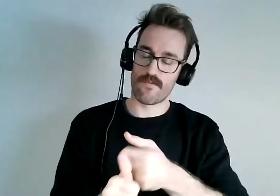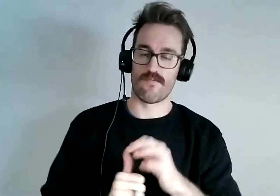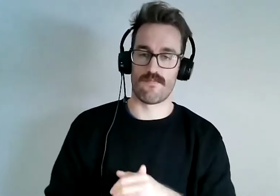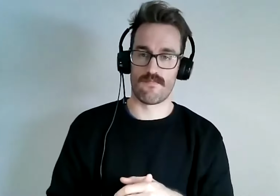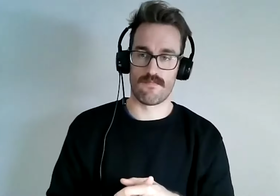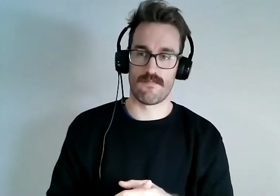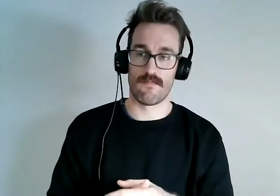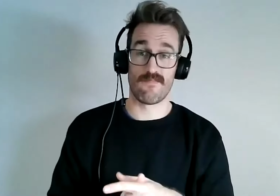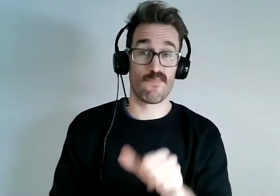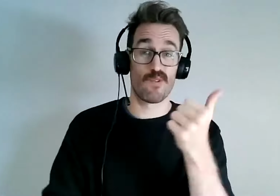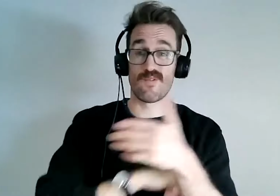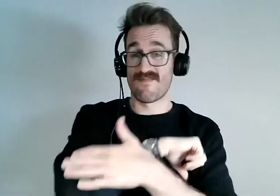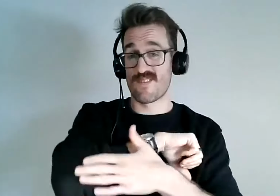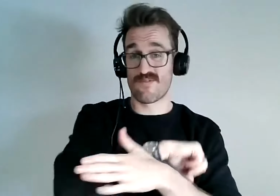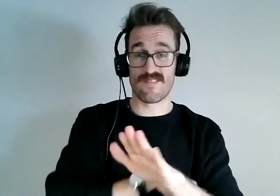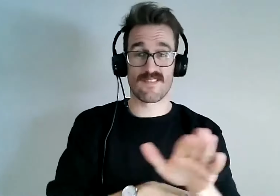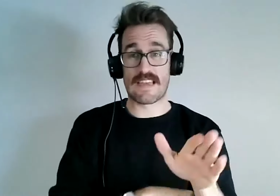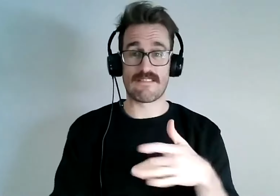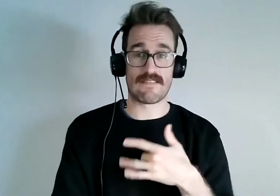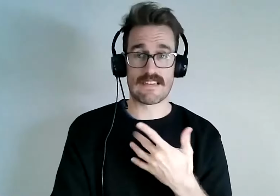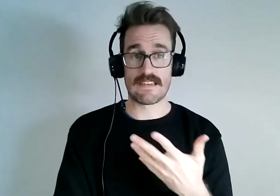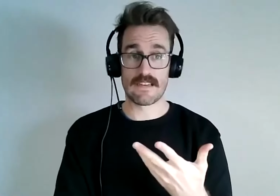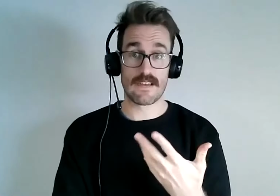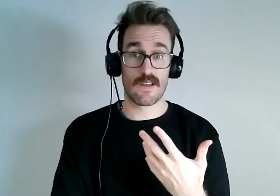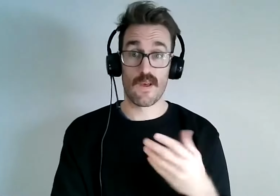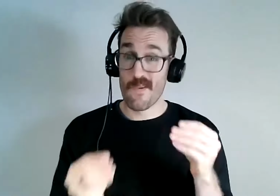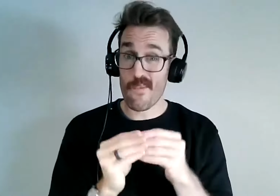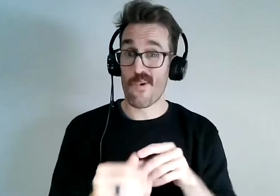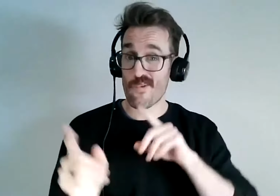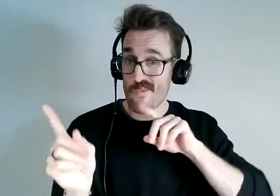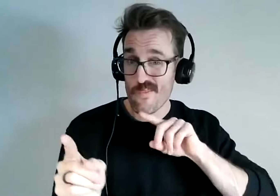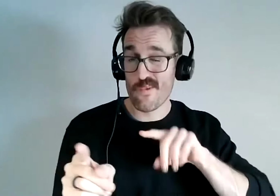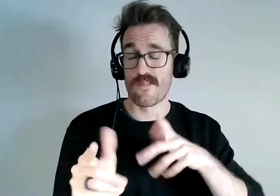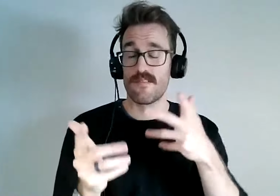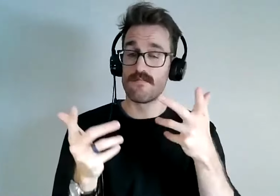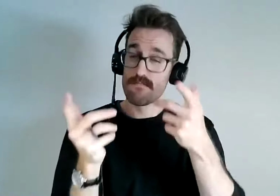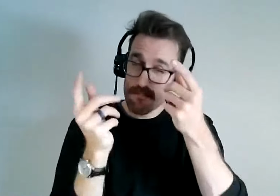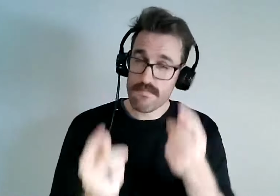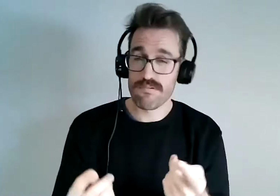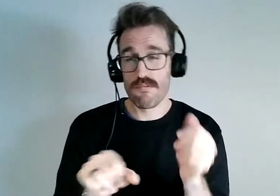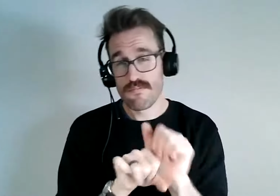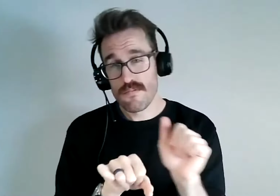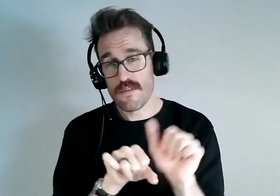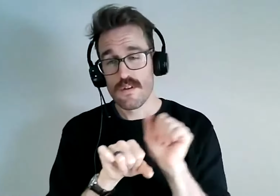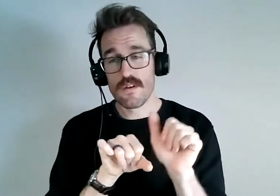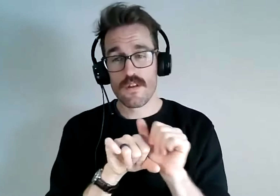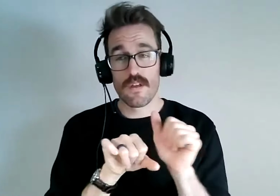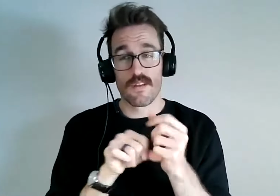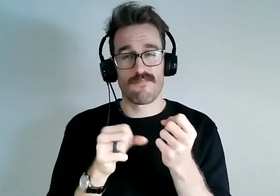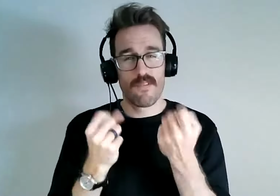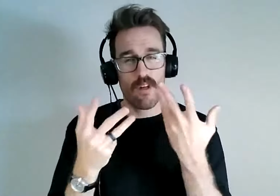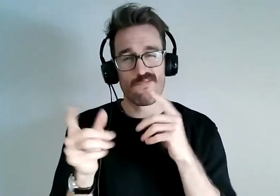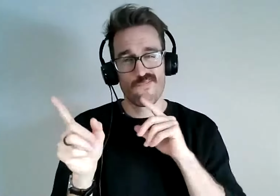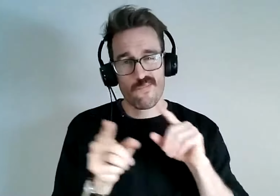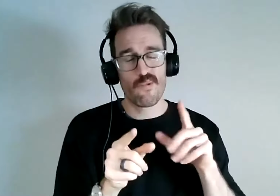And some countries don't want to have more reporting to do. They already feel that they're actually filling enough